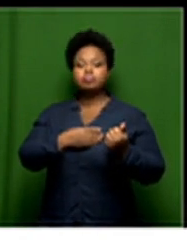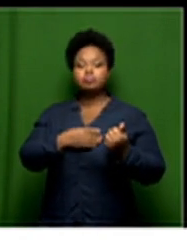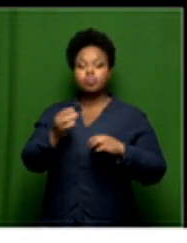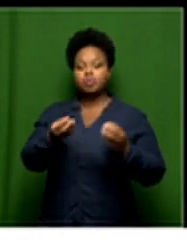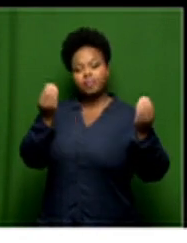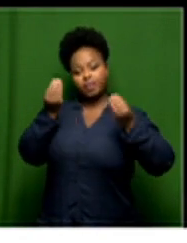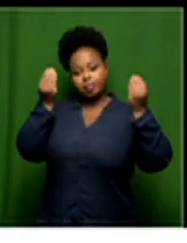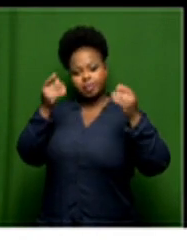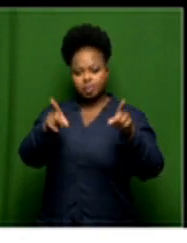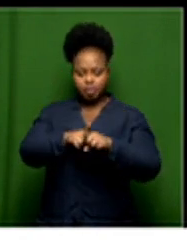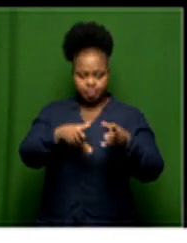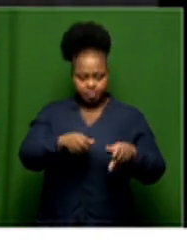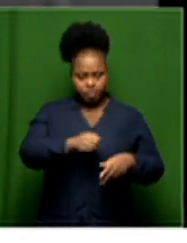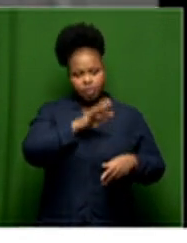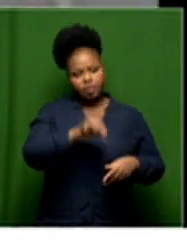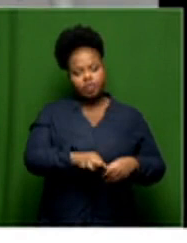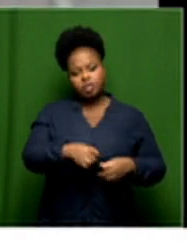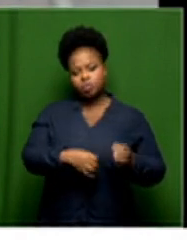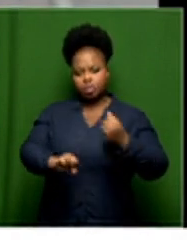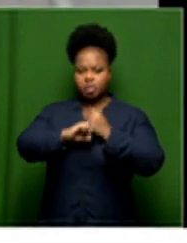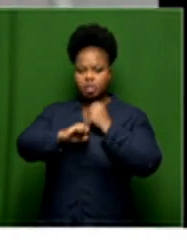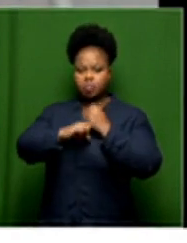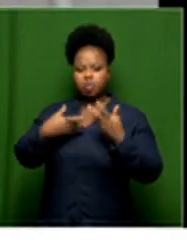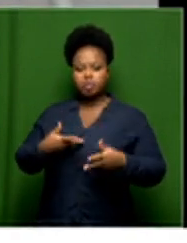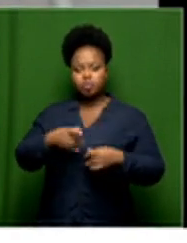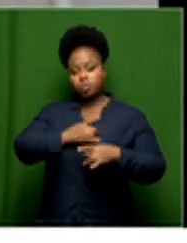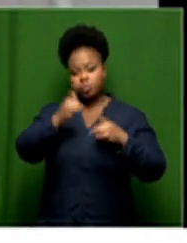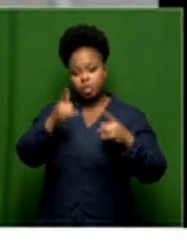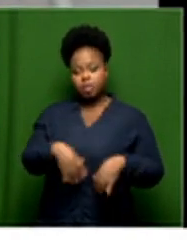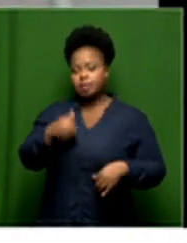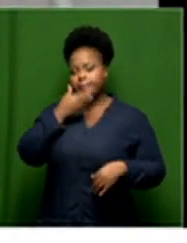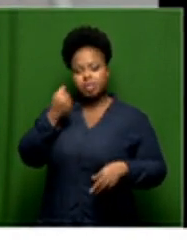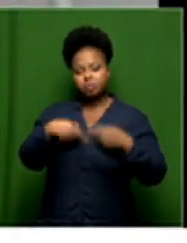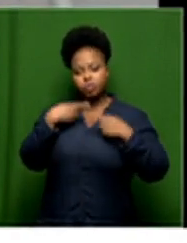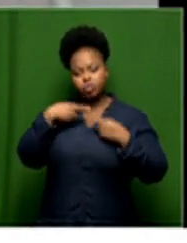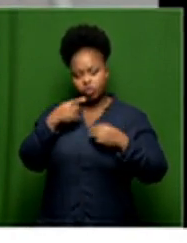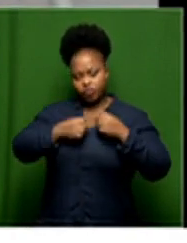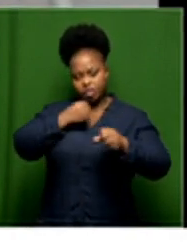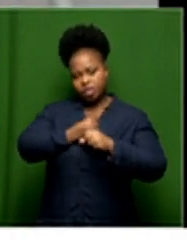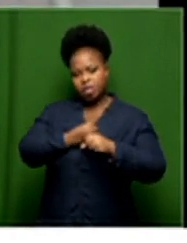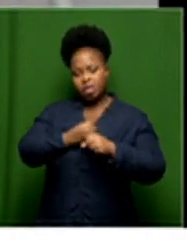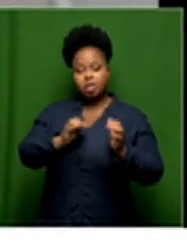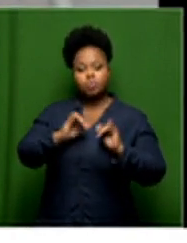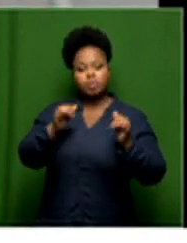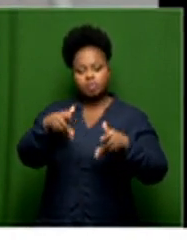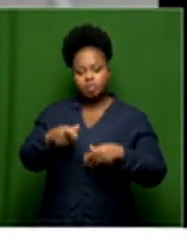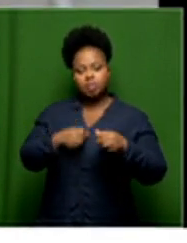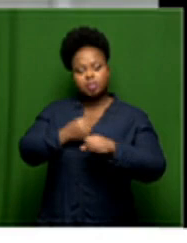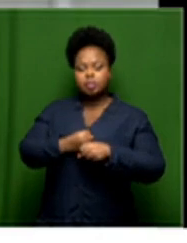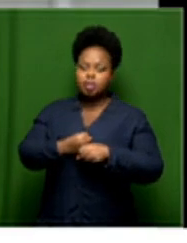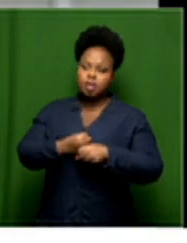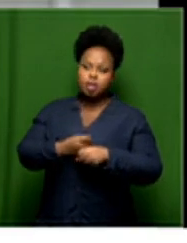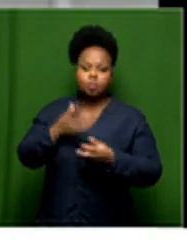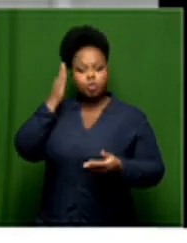as well known as it is in South Africa, so very well supported. And to win Restaurateur of the Year, especially in a year that's been